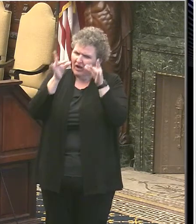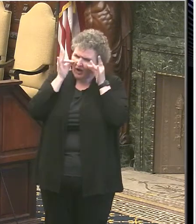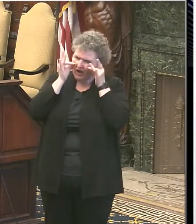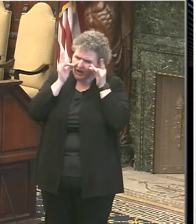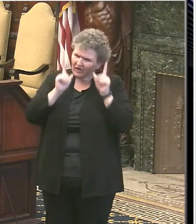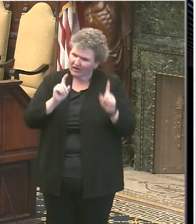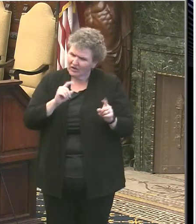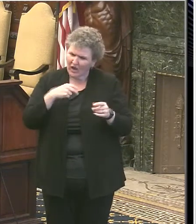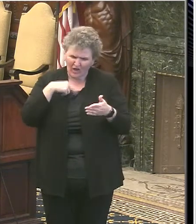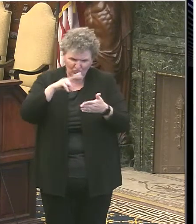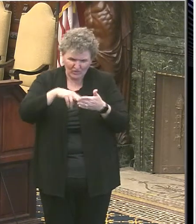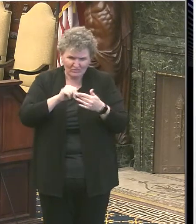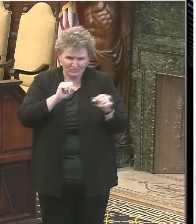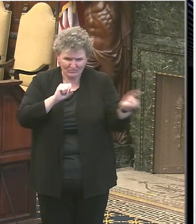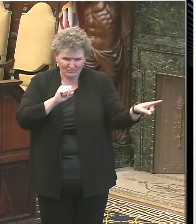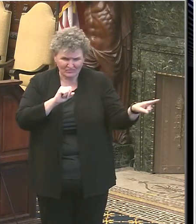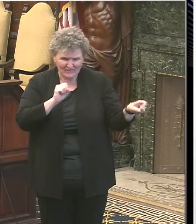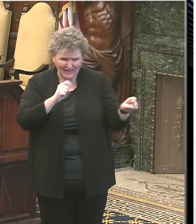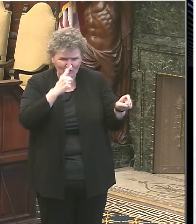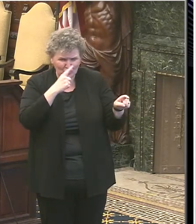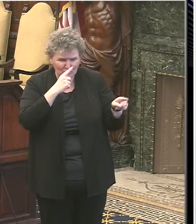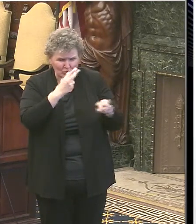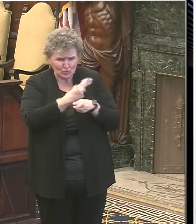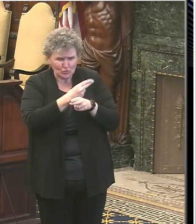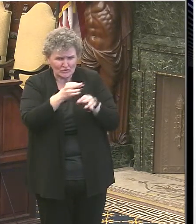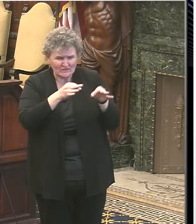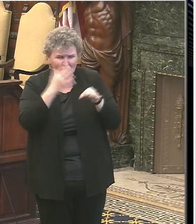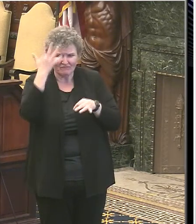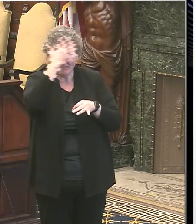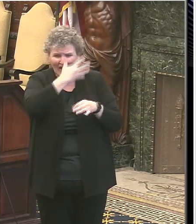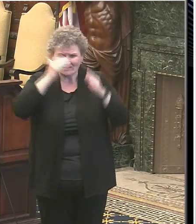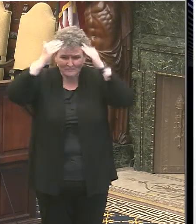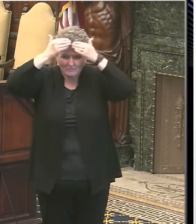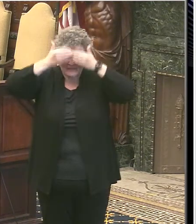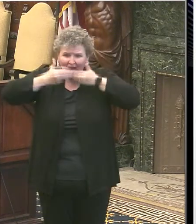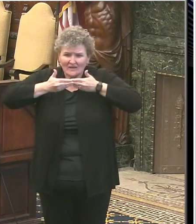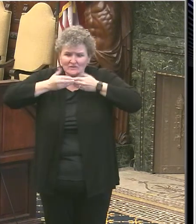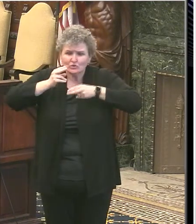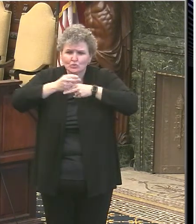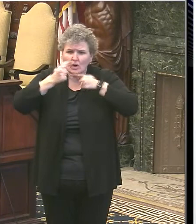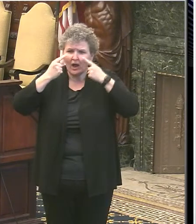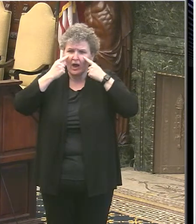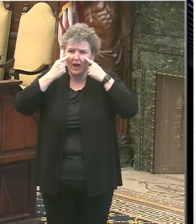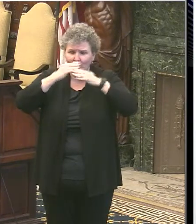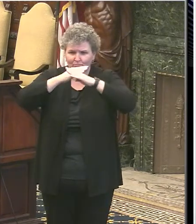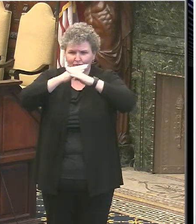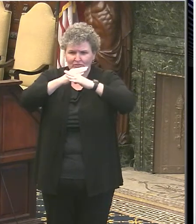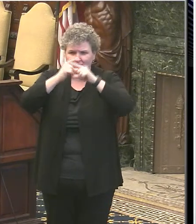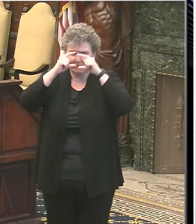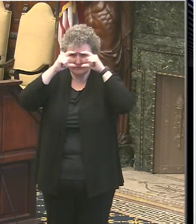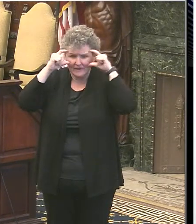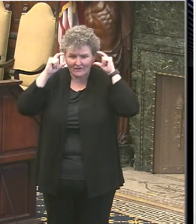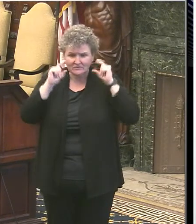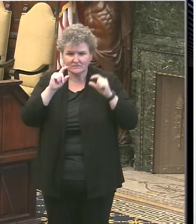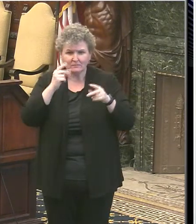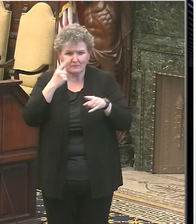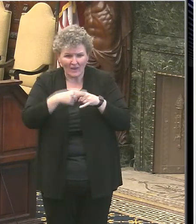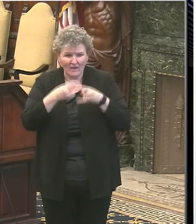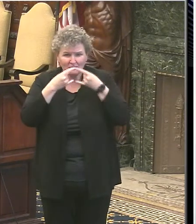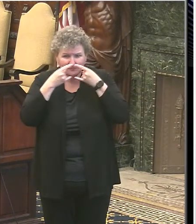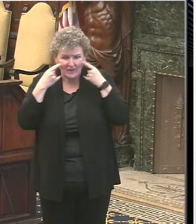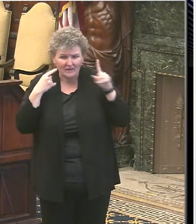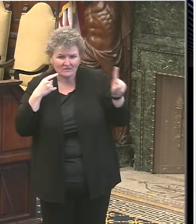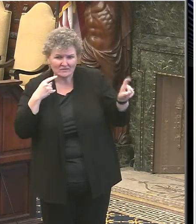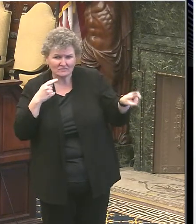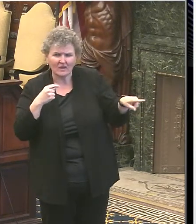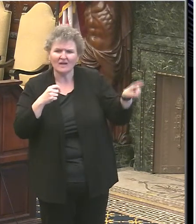that we all start adapting eye shields versus just the mask? Yeah, I saw that